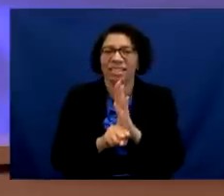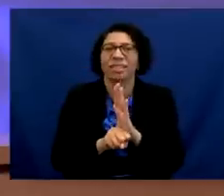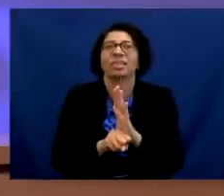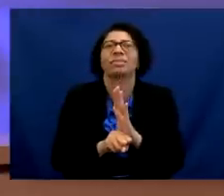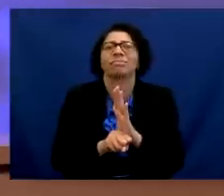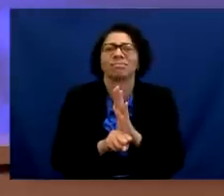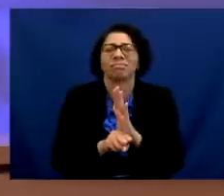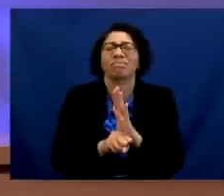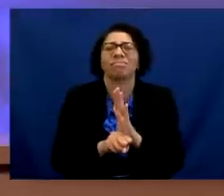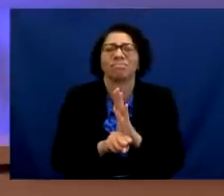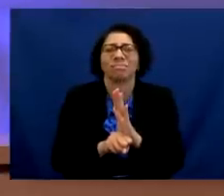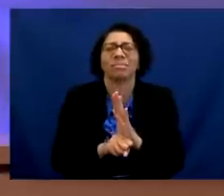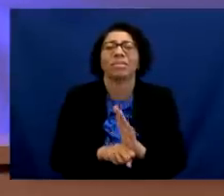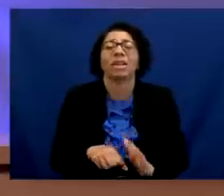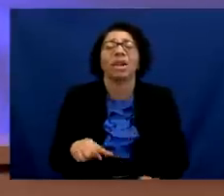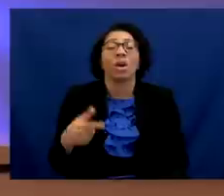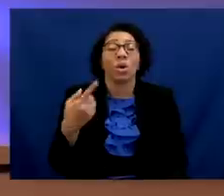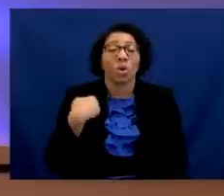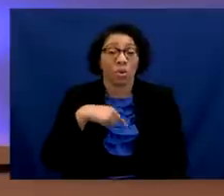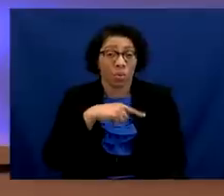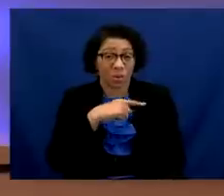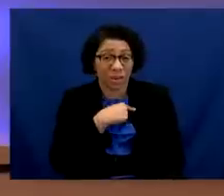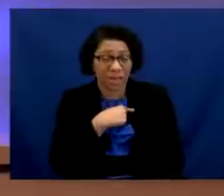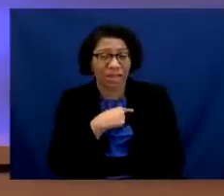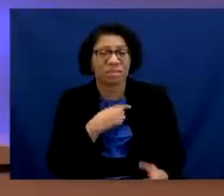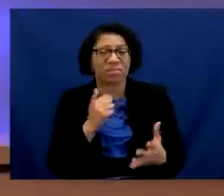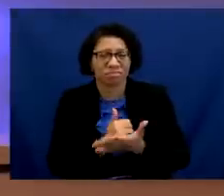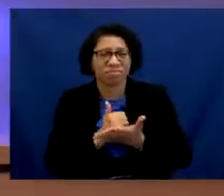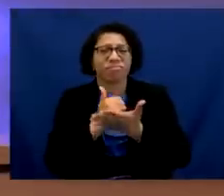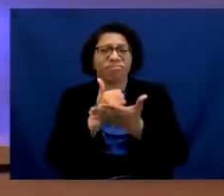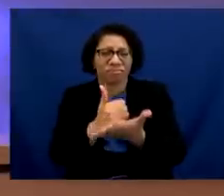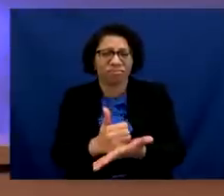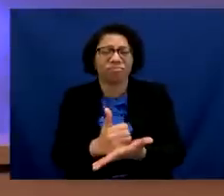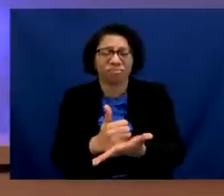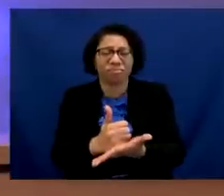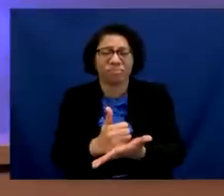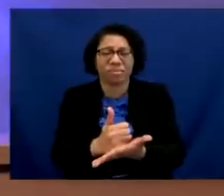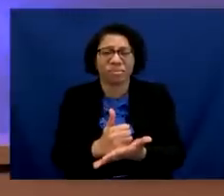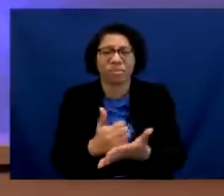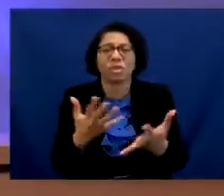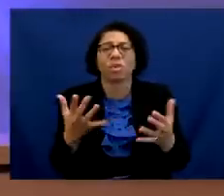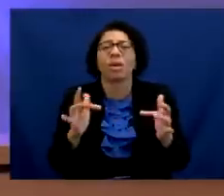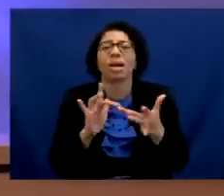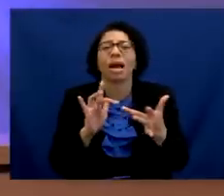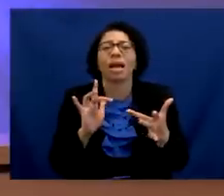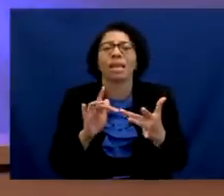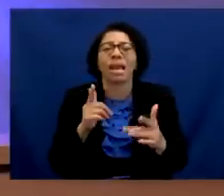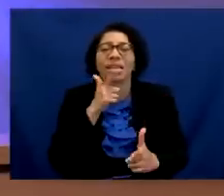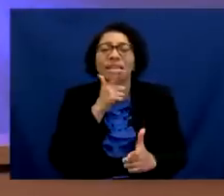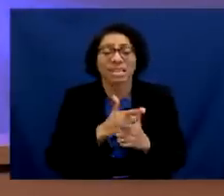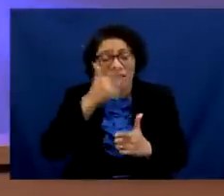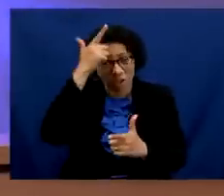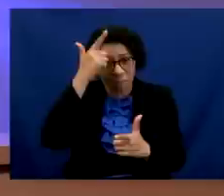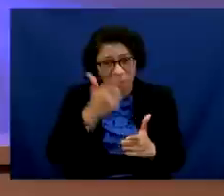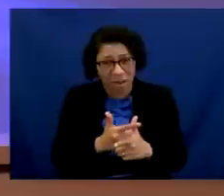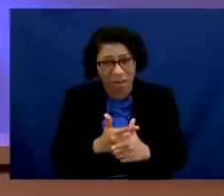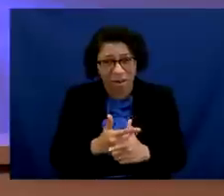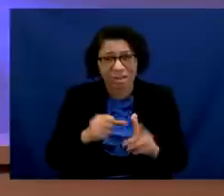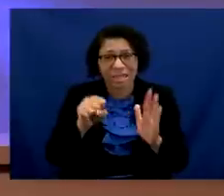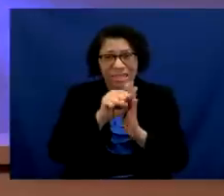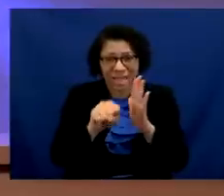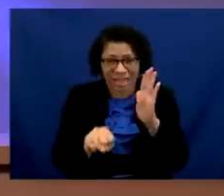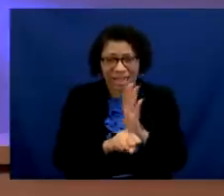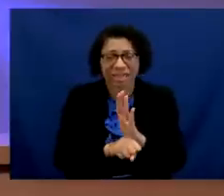hear more about it. We're going to coordinate our effort this week, and we'll make sure that we make contact with some sisters and brothers in those states so that